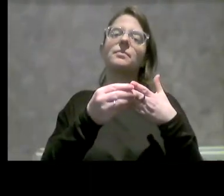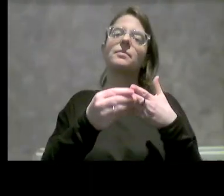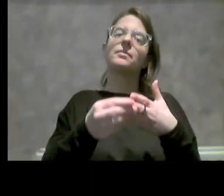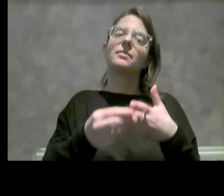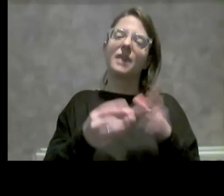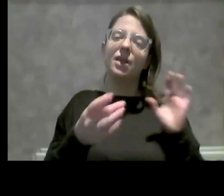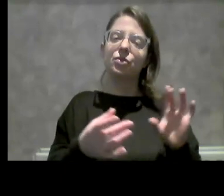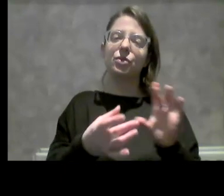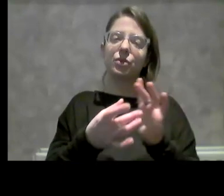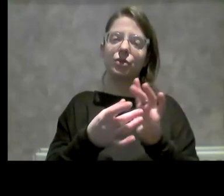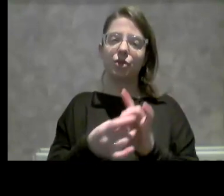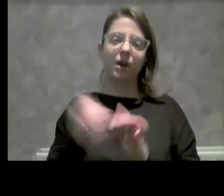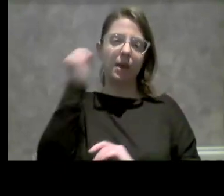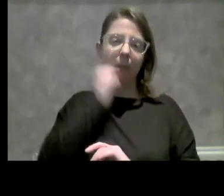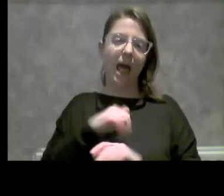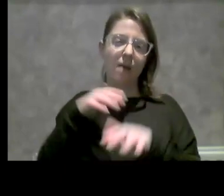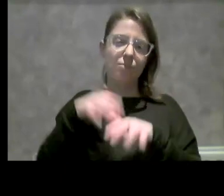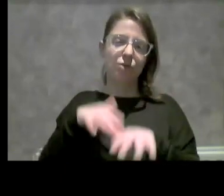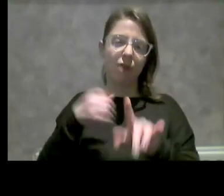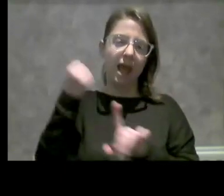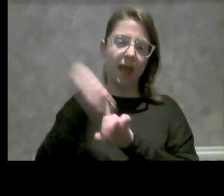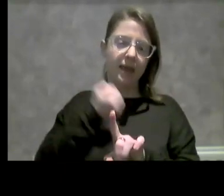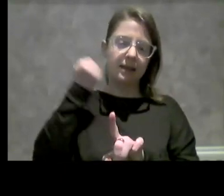to join the Black Parade.